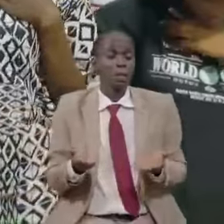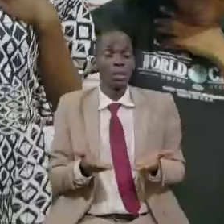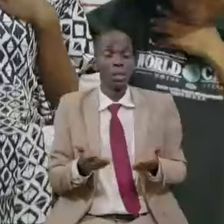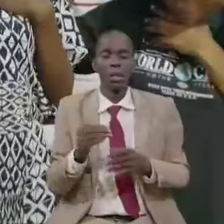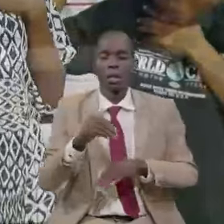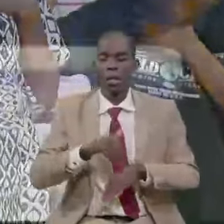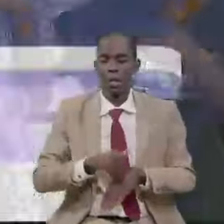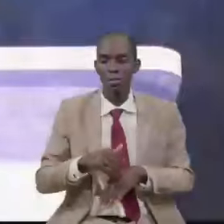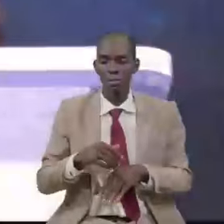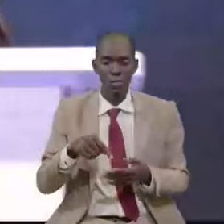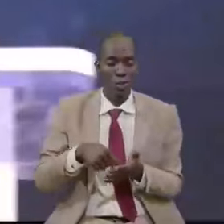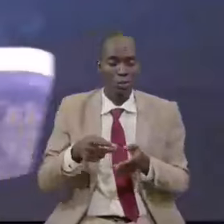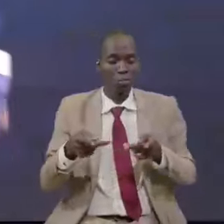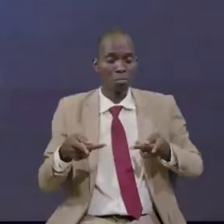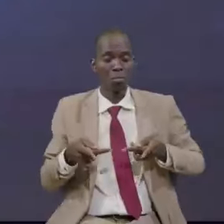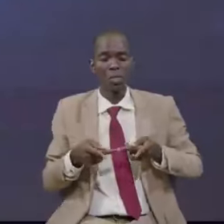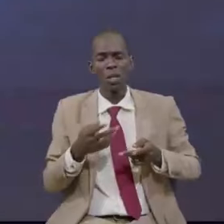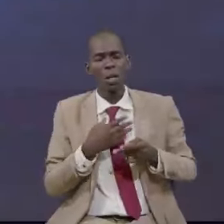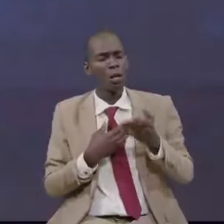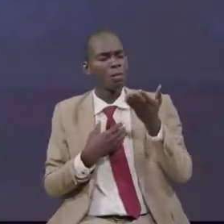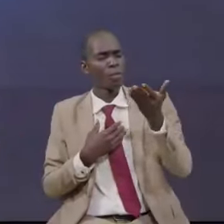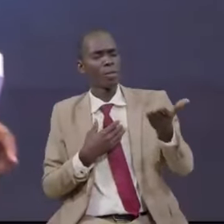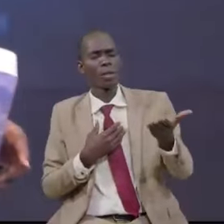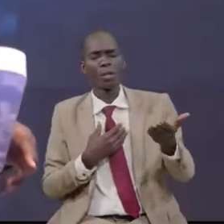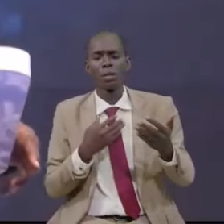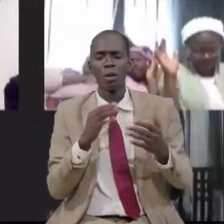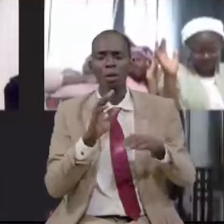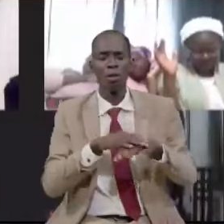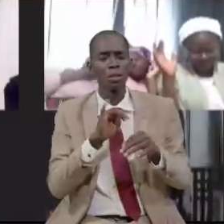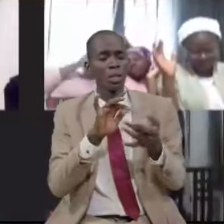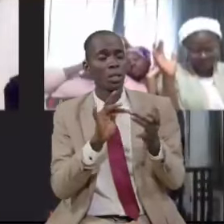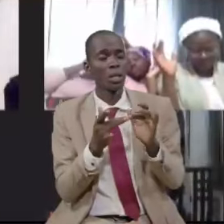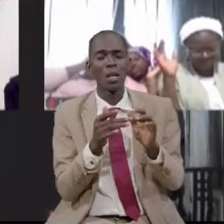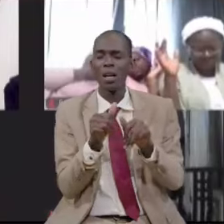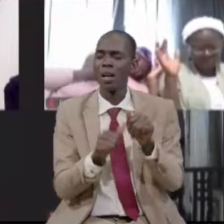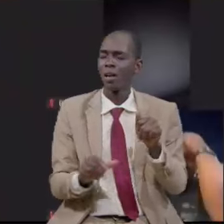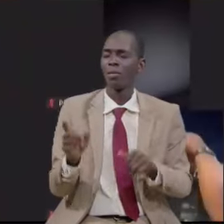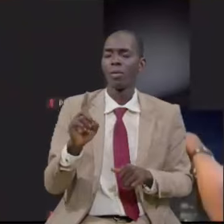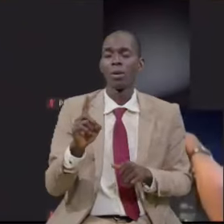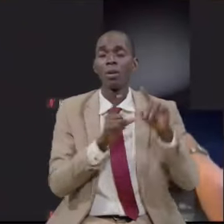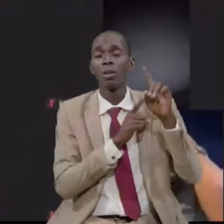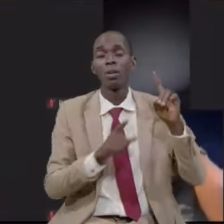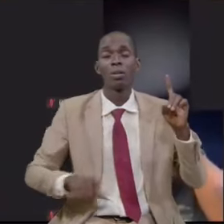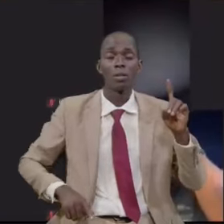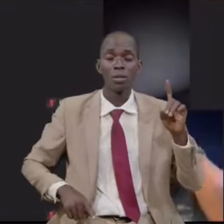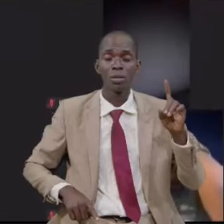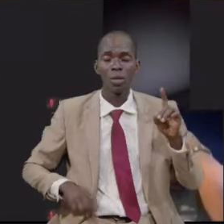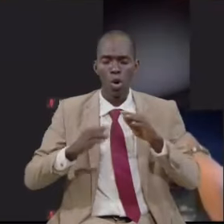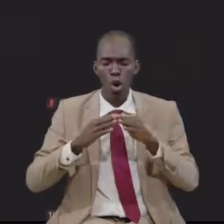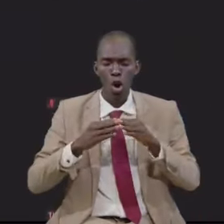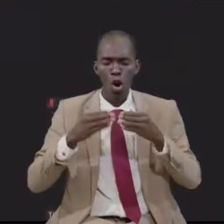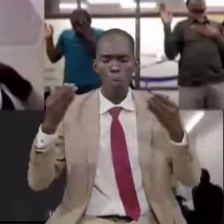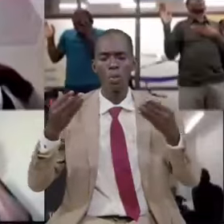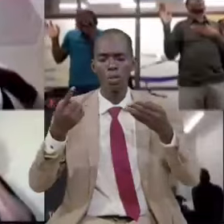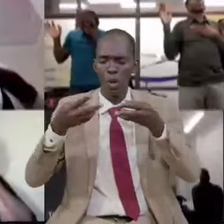and there online, everywhere, Lord, open the way for your